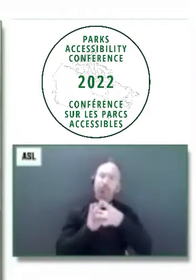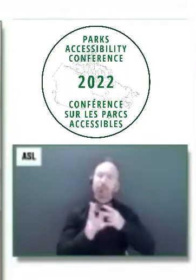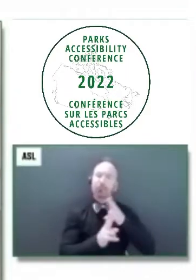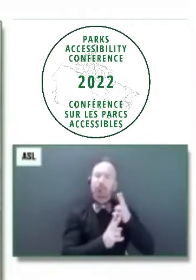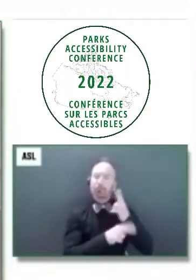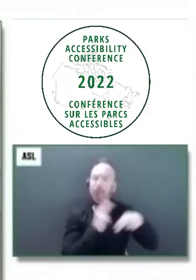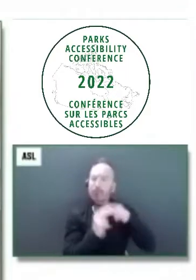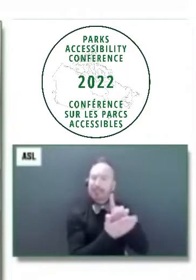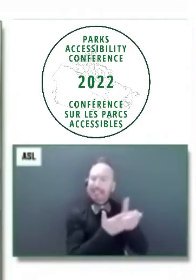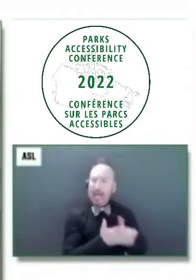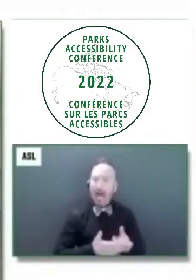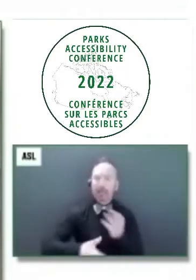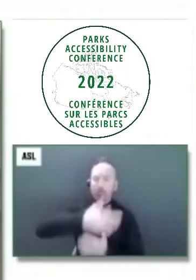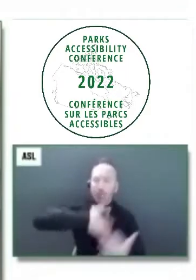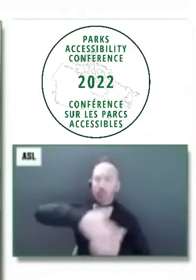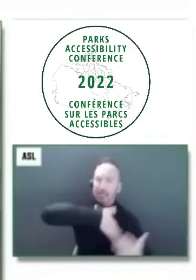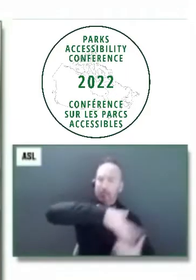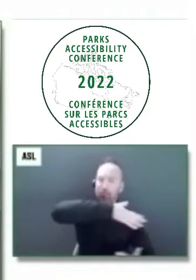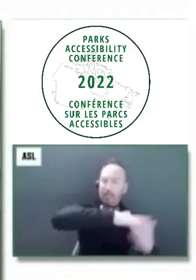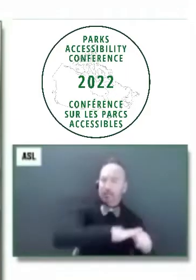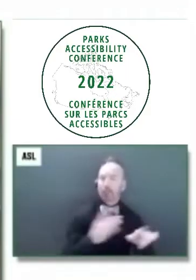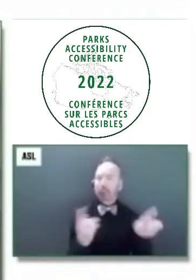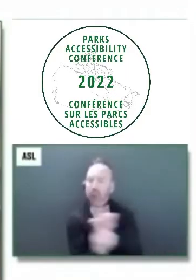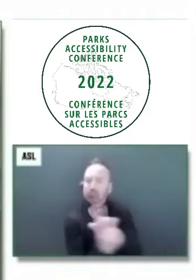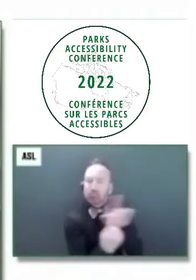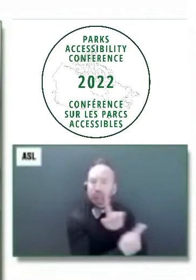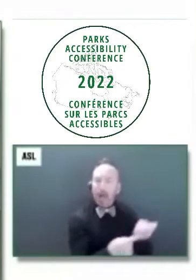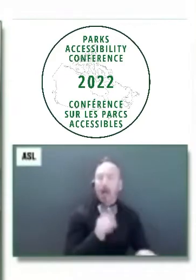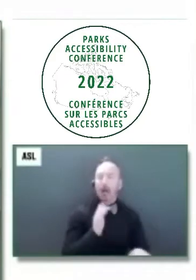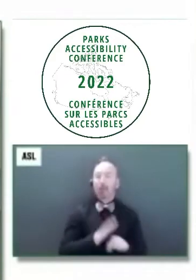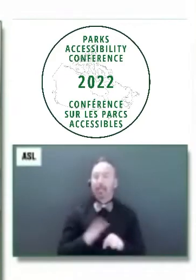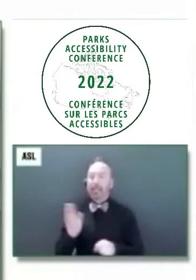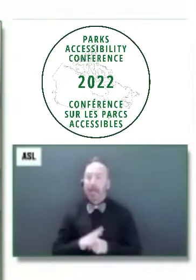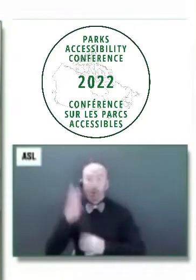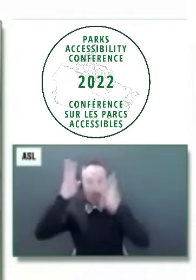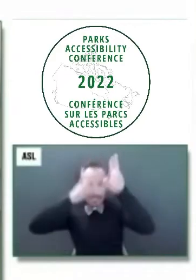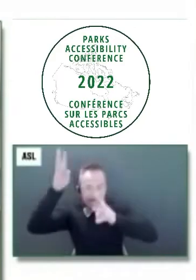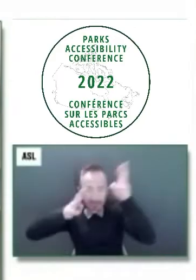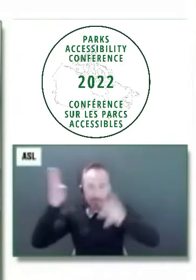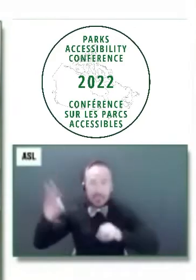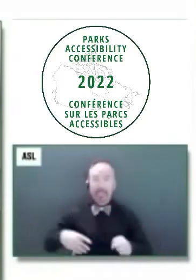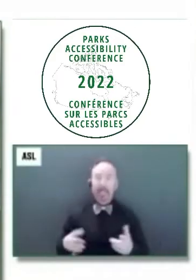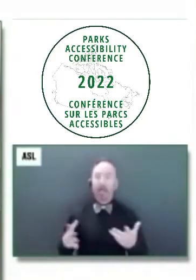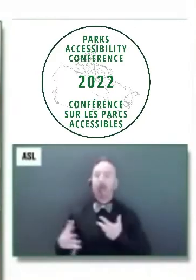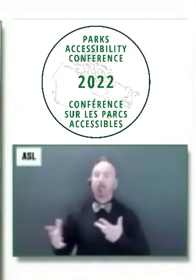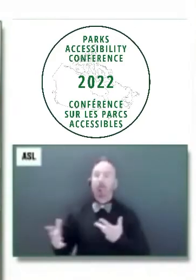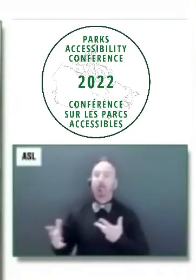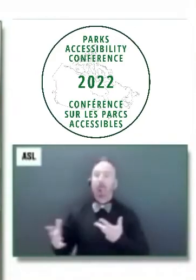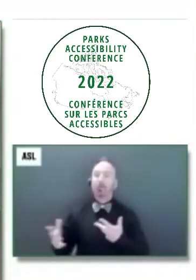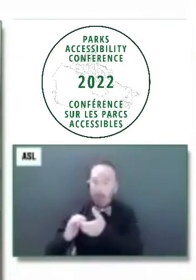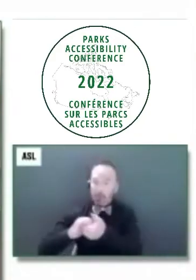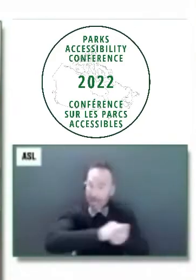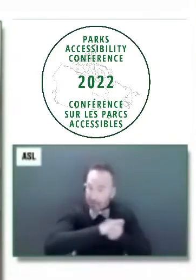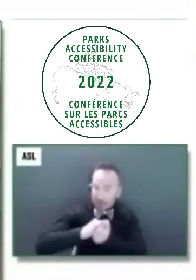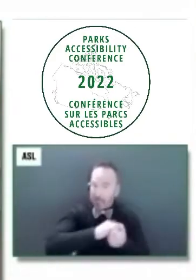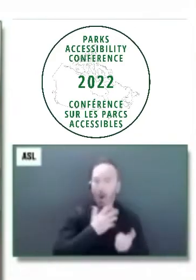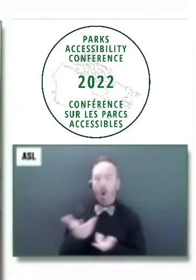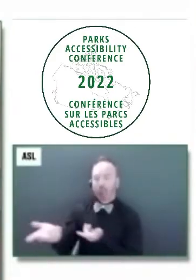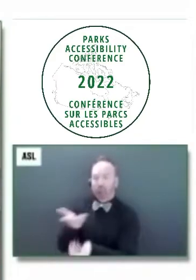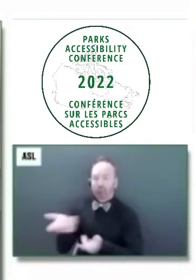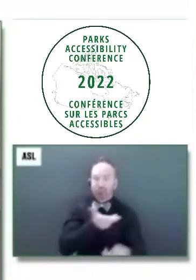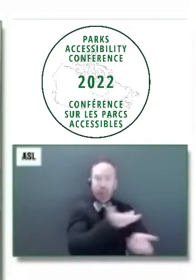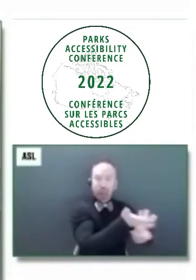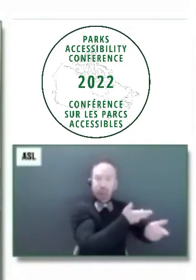and the importance of flexibility, creativity, collaboration, and openness in interacting with their clients. At its very this model of